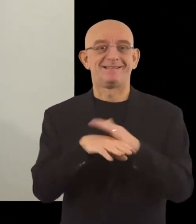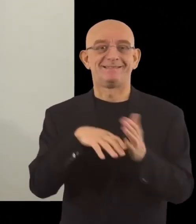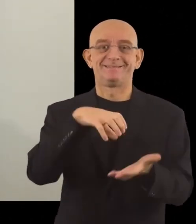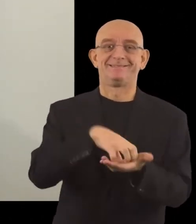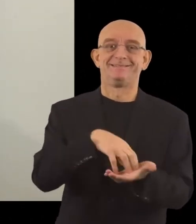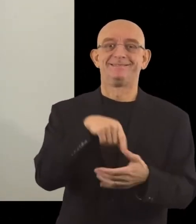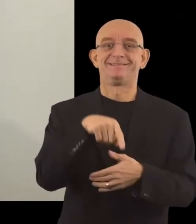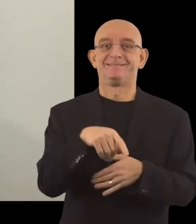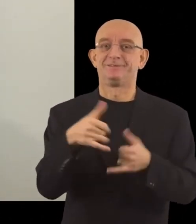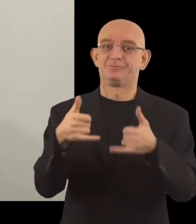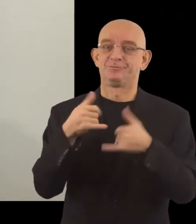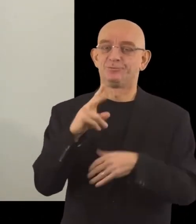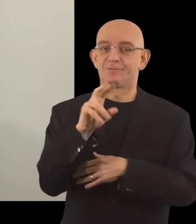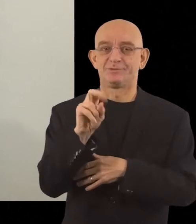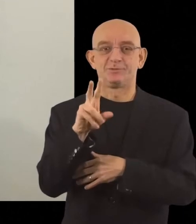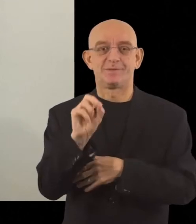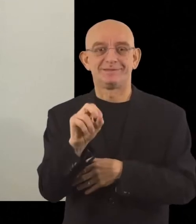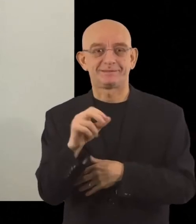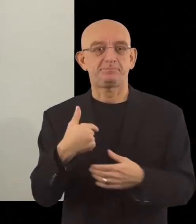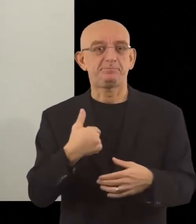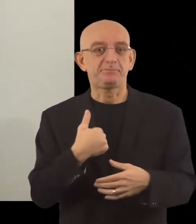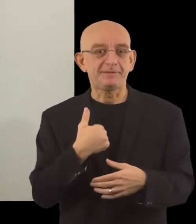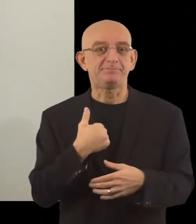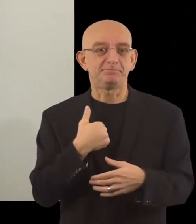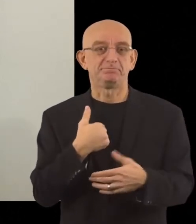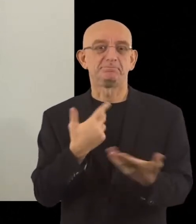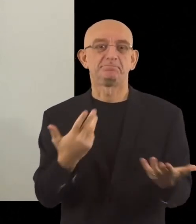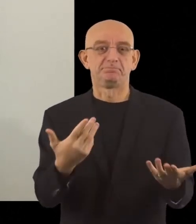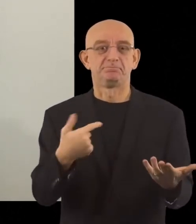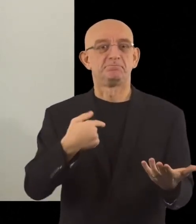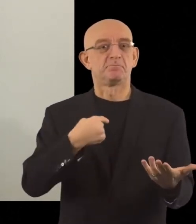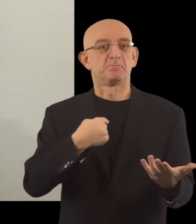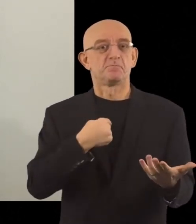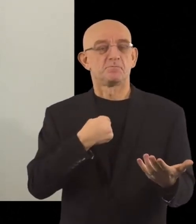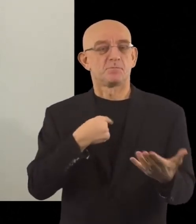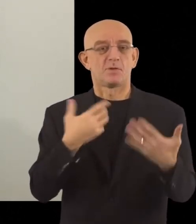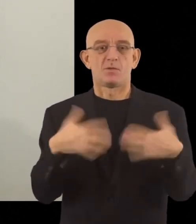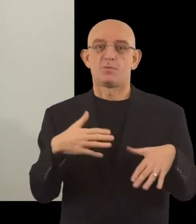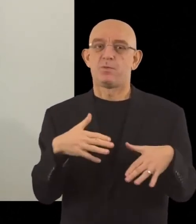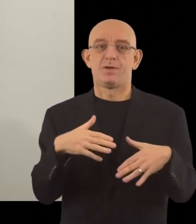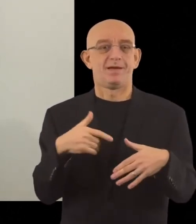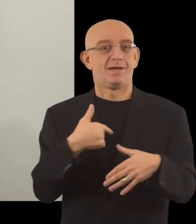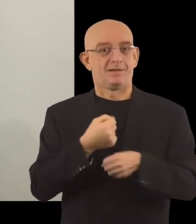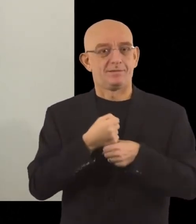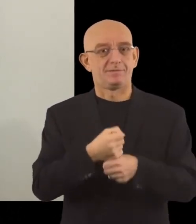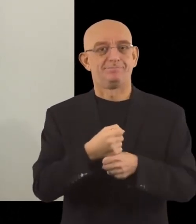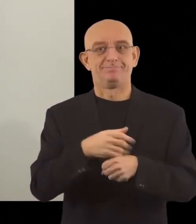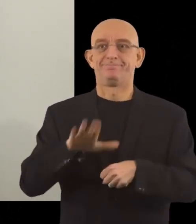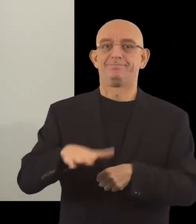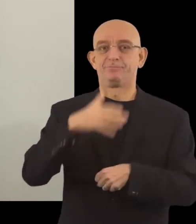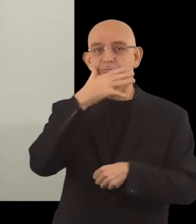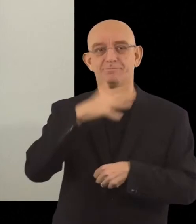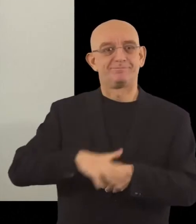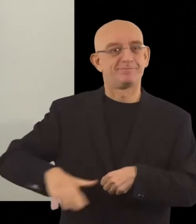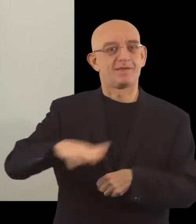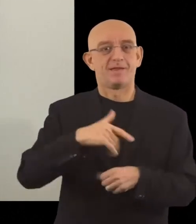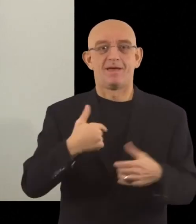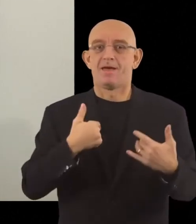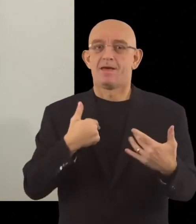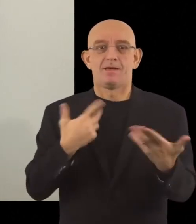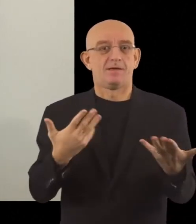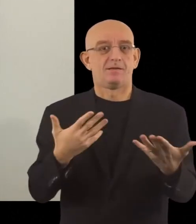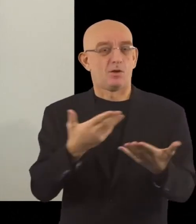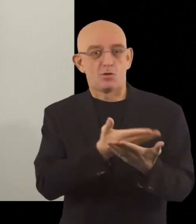Awards 2020. I'm Spiros Atantanidis. I represent Komotini, its municipality,